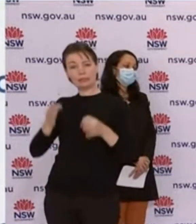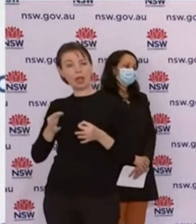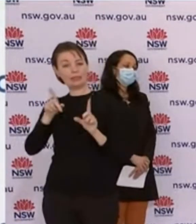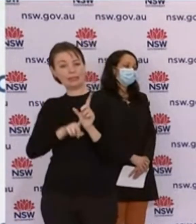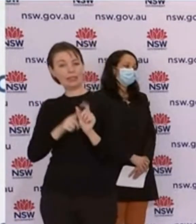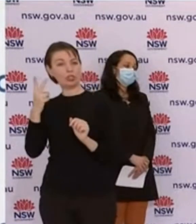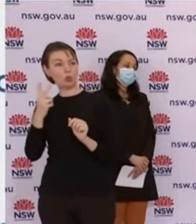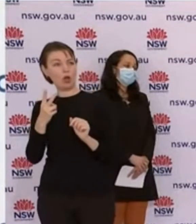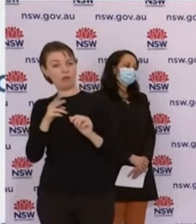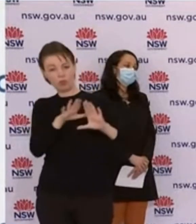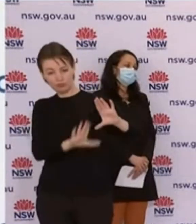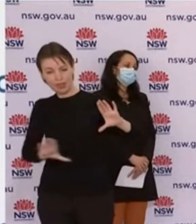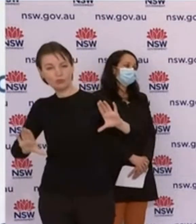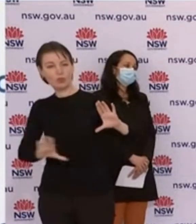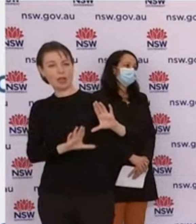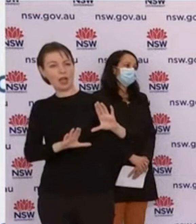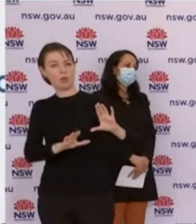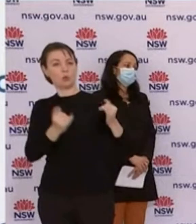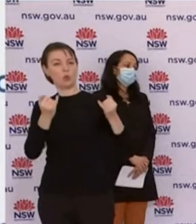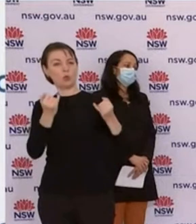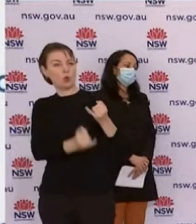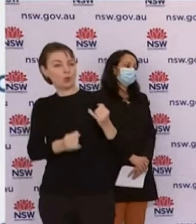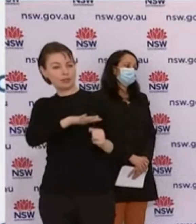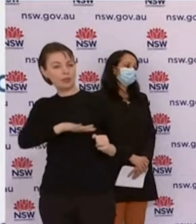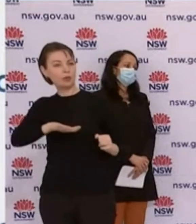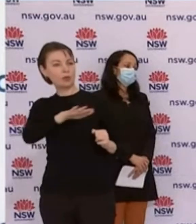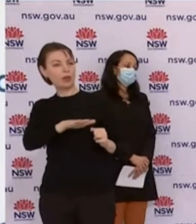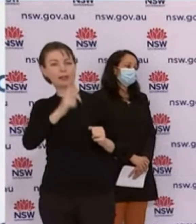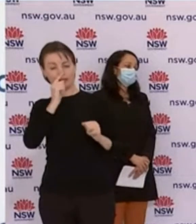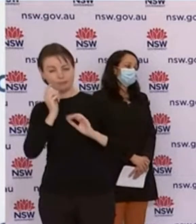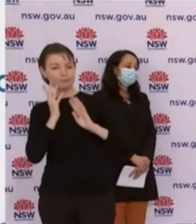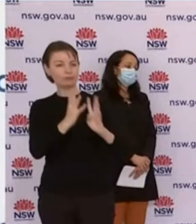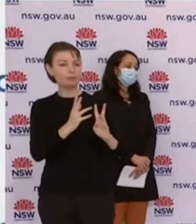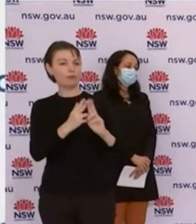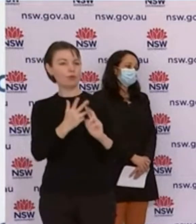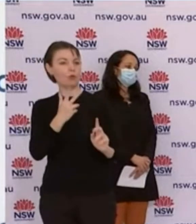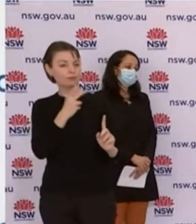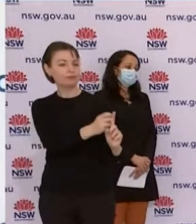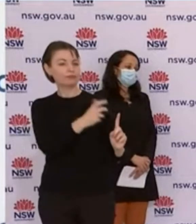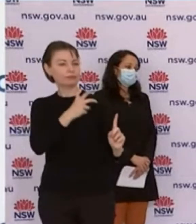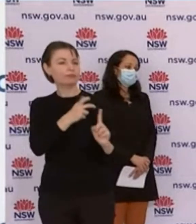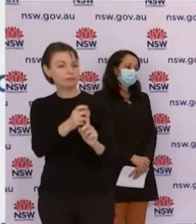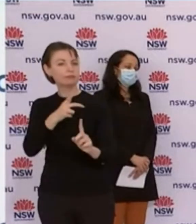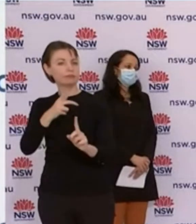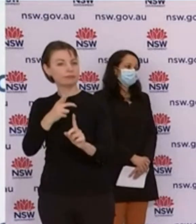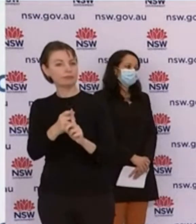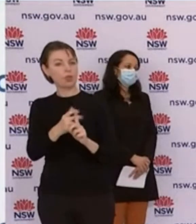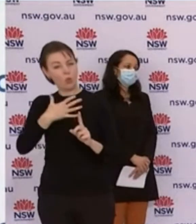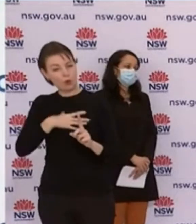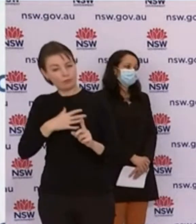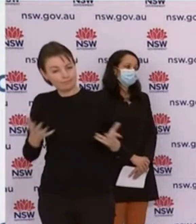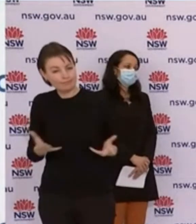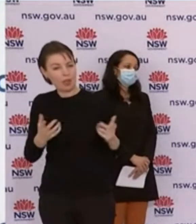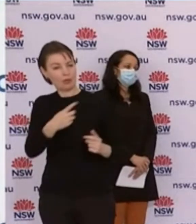areas of concern to make sure that, notwithstanding what was happening, they sit their exams as every other child does, every other student does across the state, that